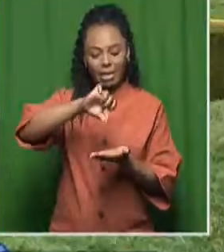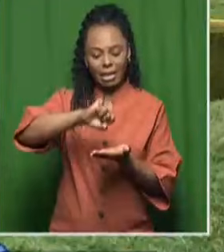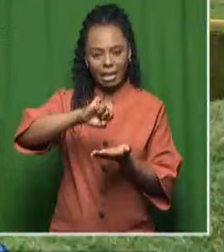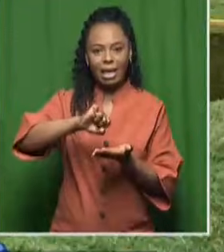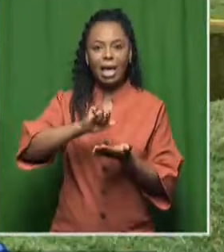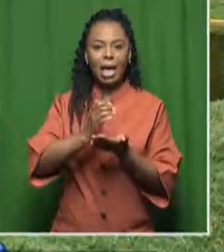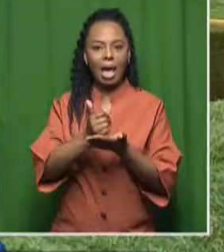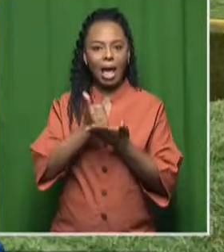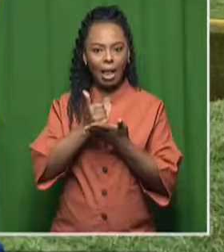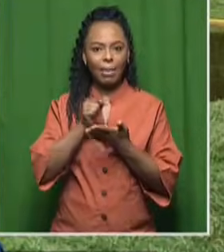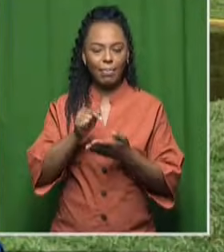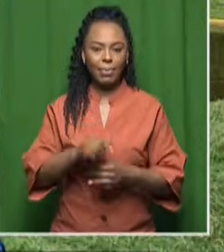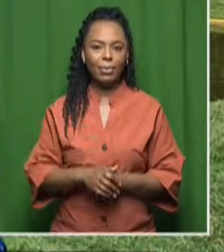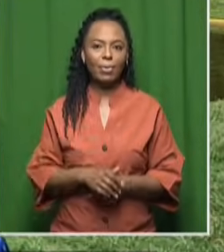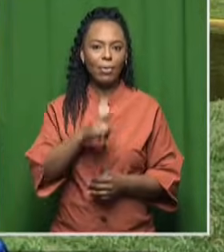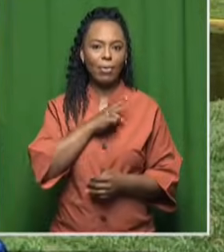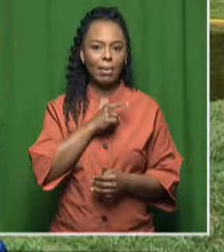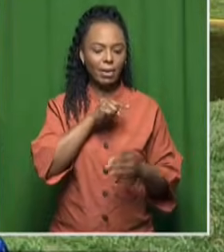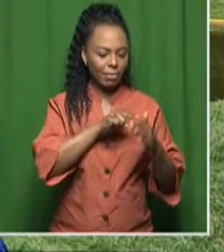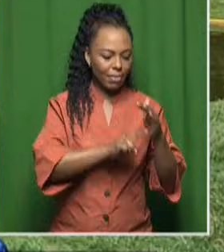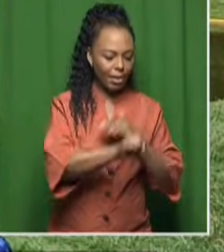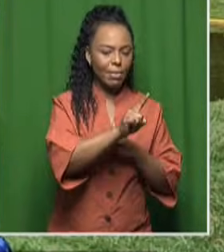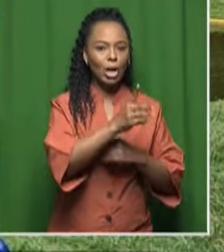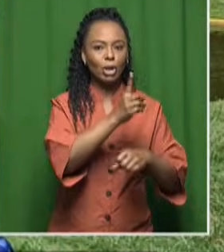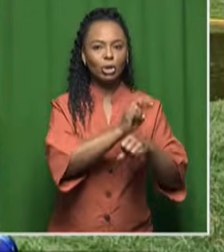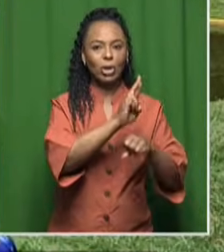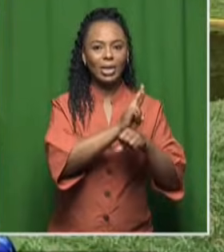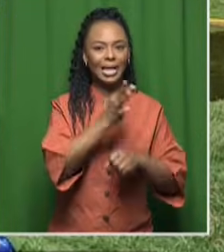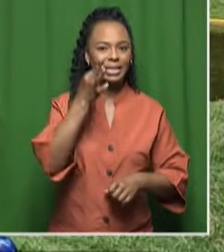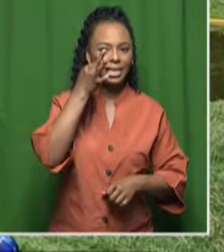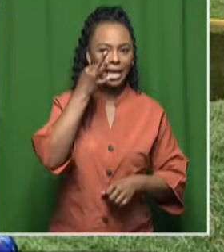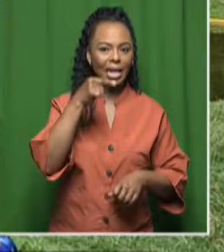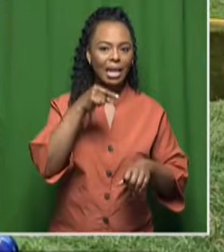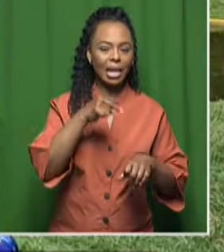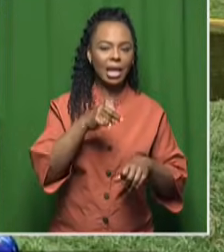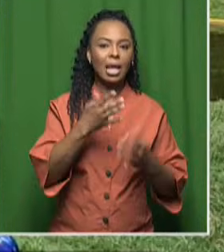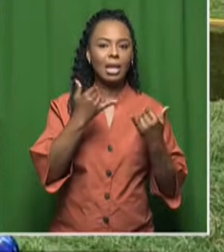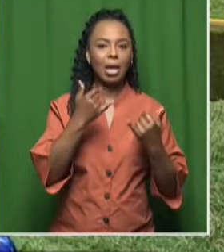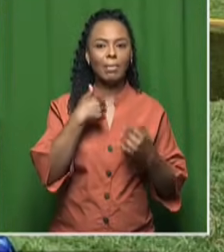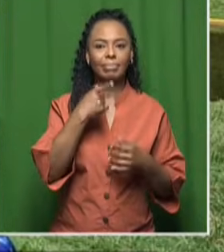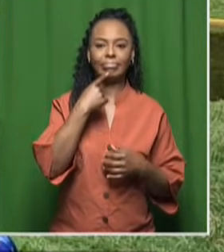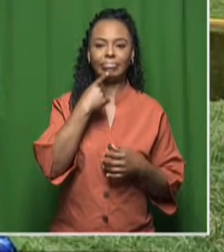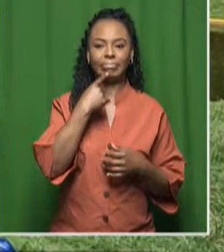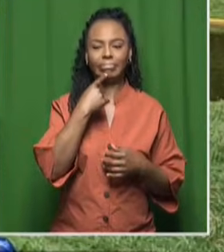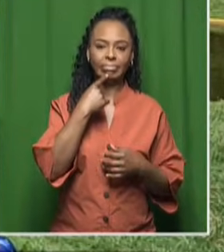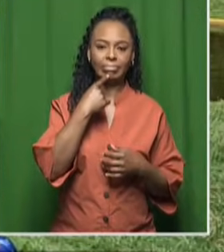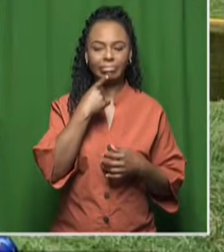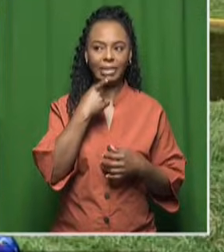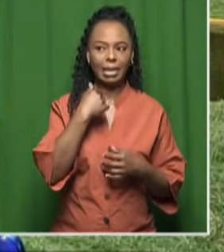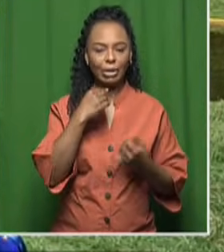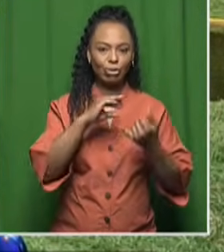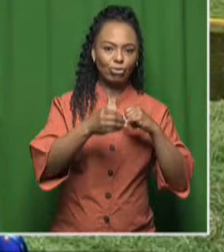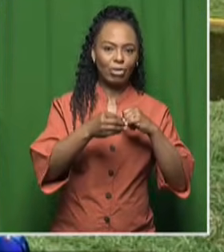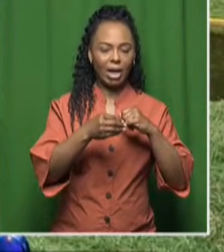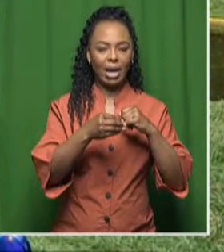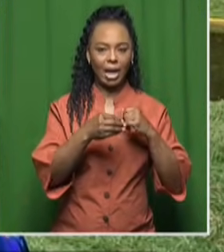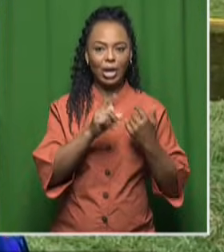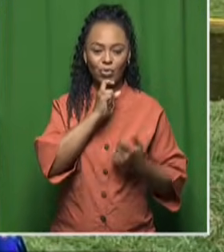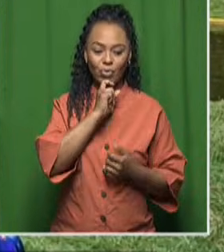being told by dermatologists that it's a natural and it's genetical, I decided, let me just try.